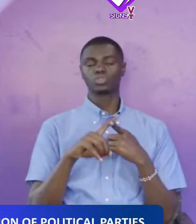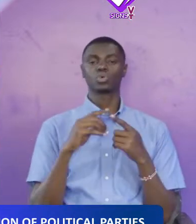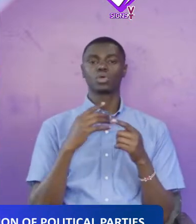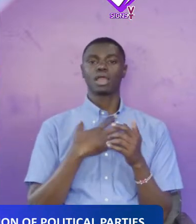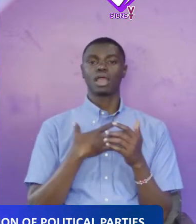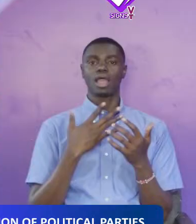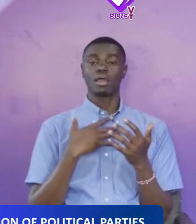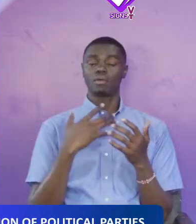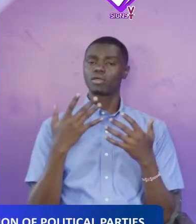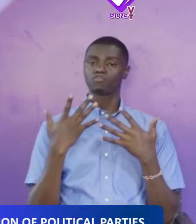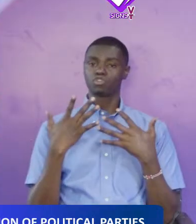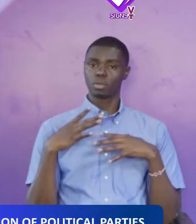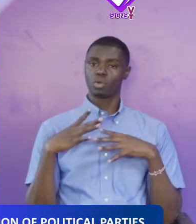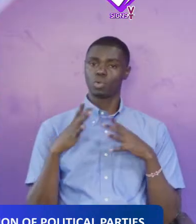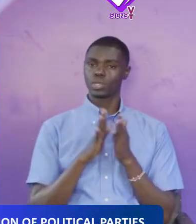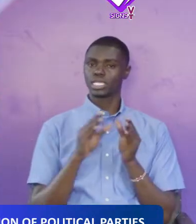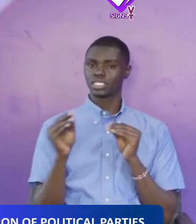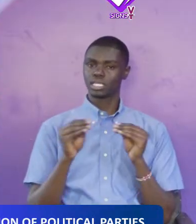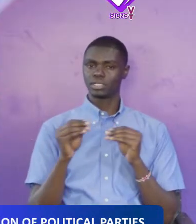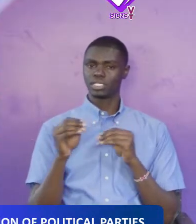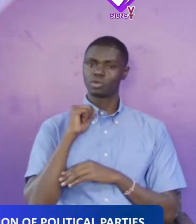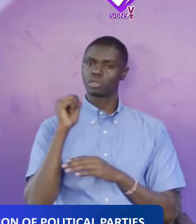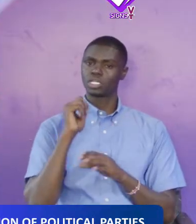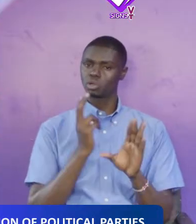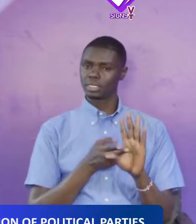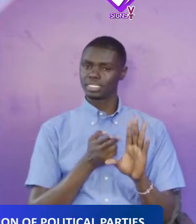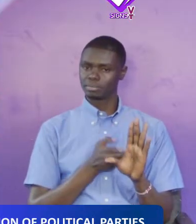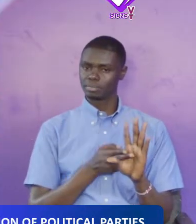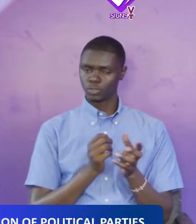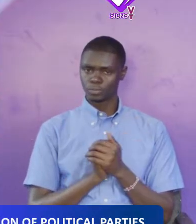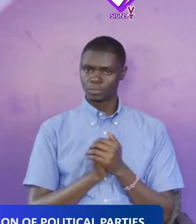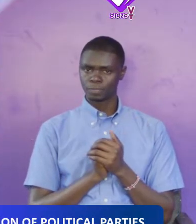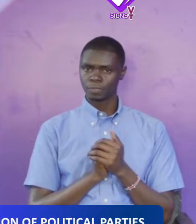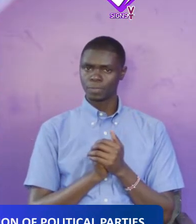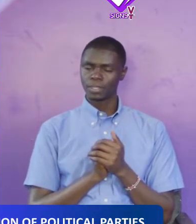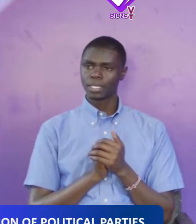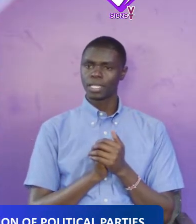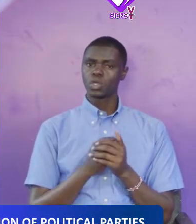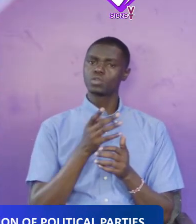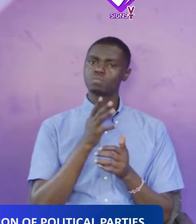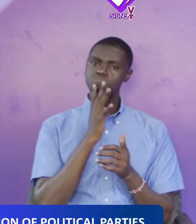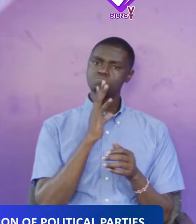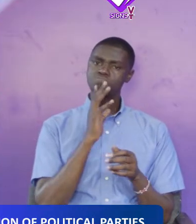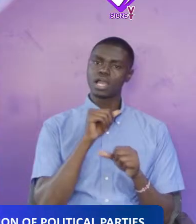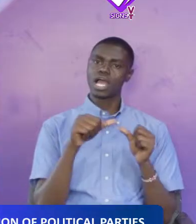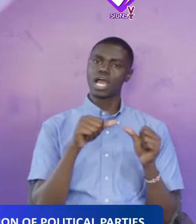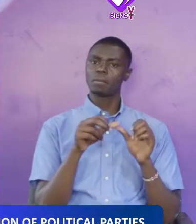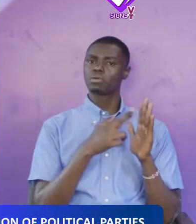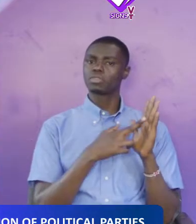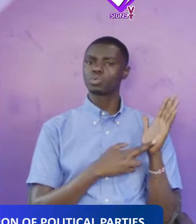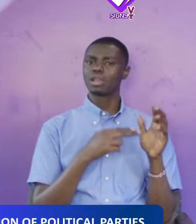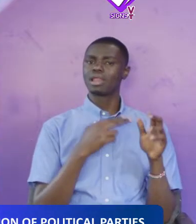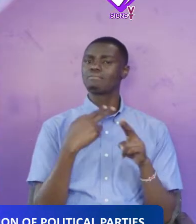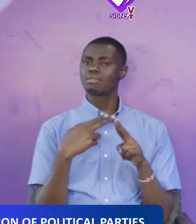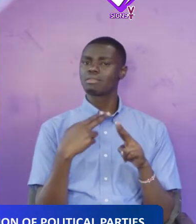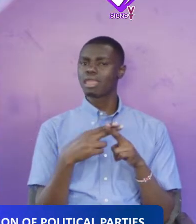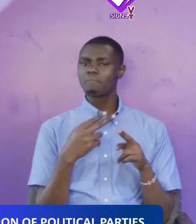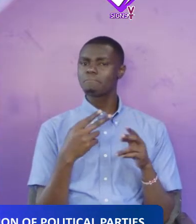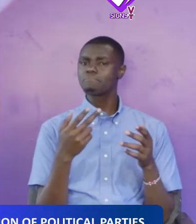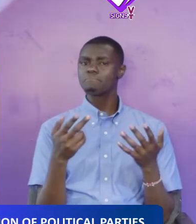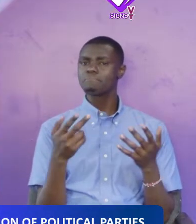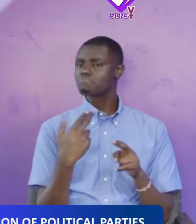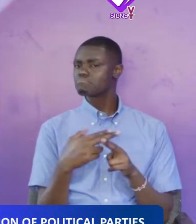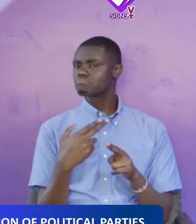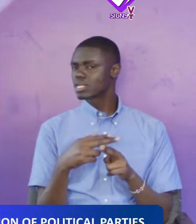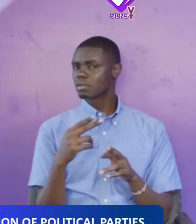that is Yeah. persons with disabilities, in terms Yeah. of political participation. Yeah. You've spoken about the rules, but do you also participate in the